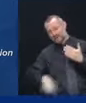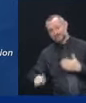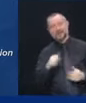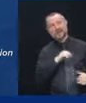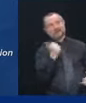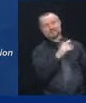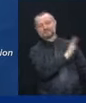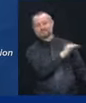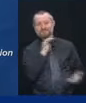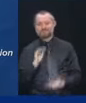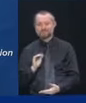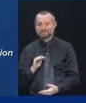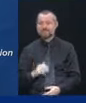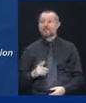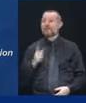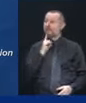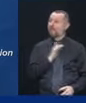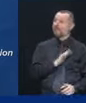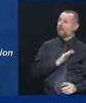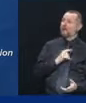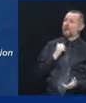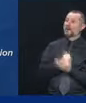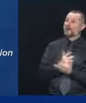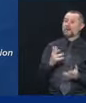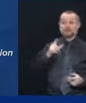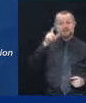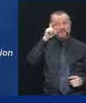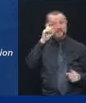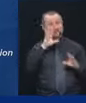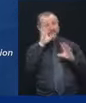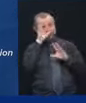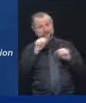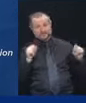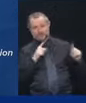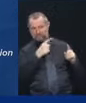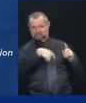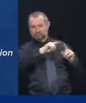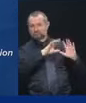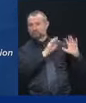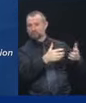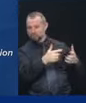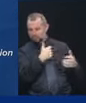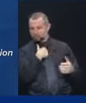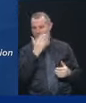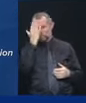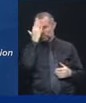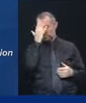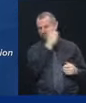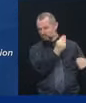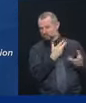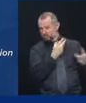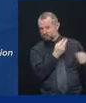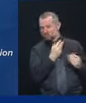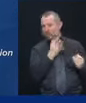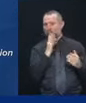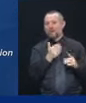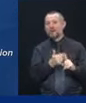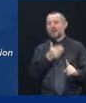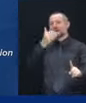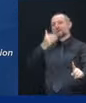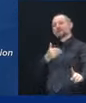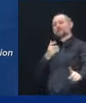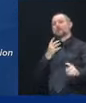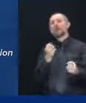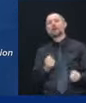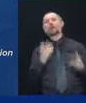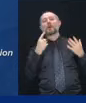What has been helpful with the Biden administration is we know what we're going to get for the next 2 or 3